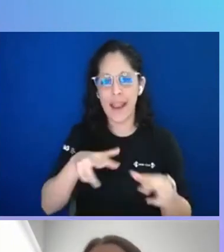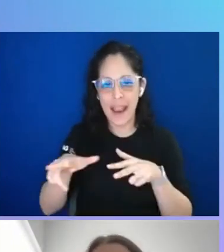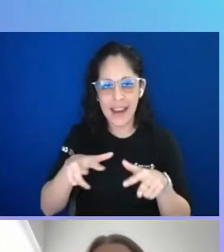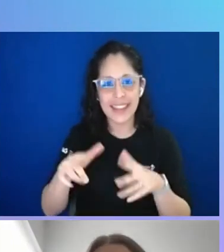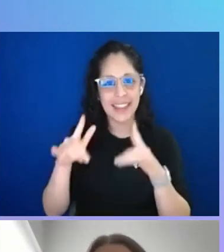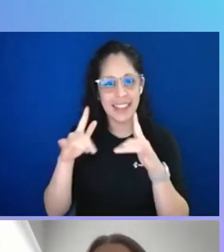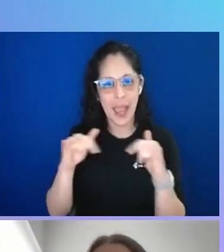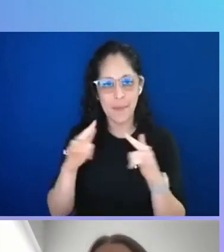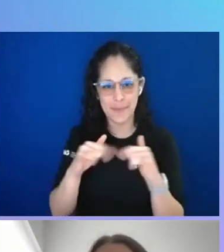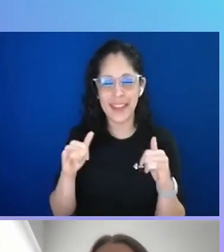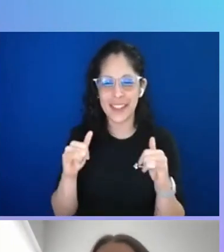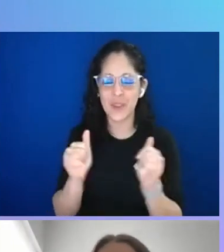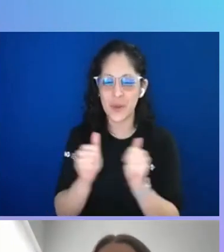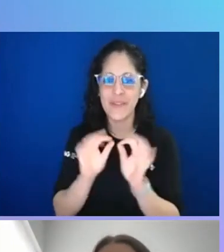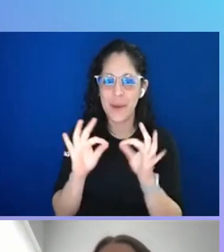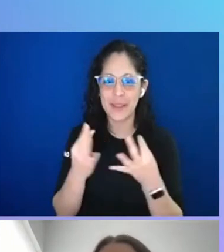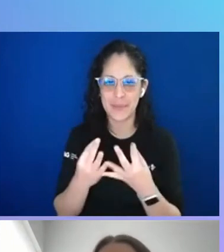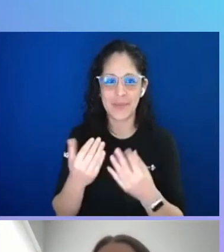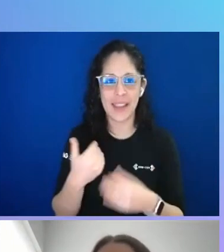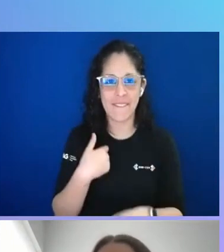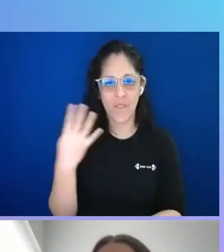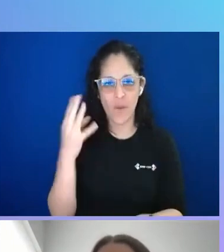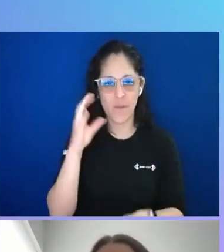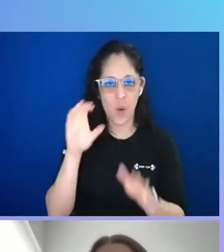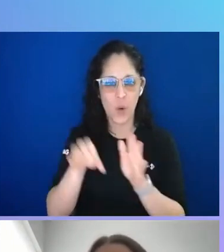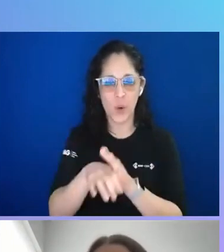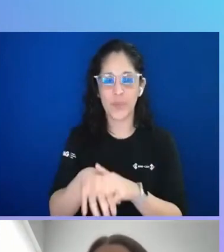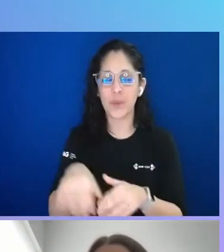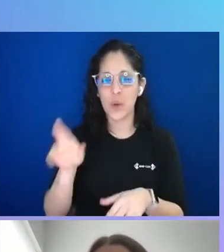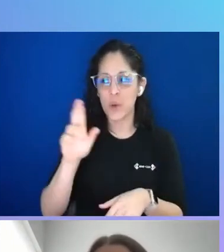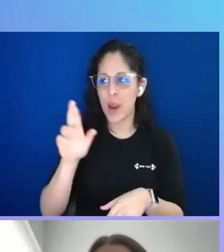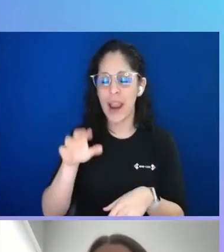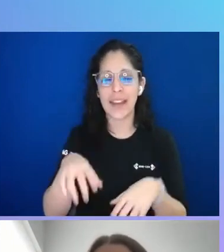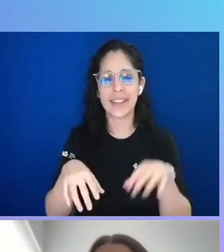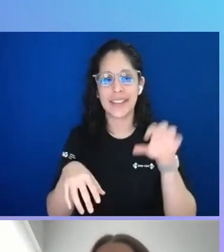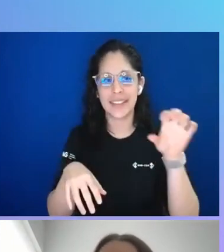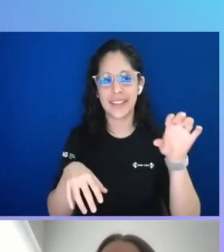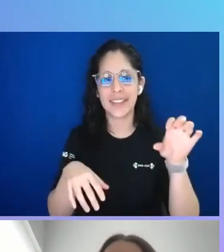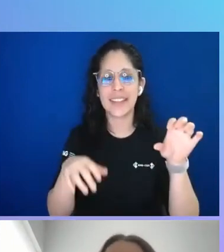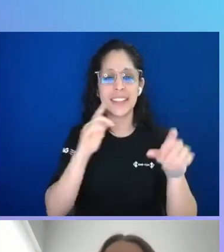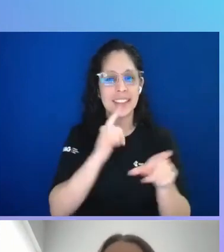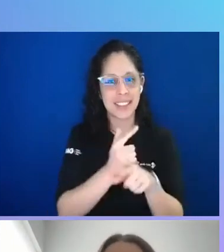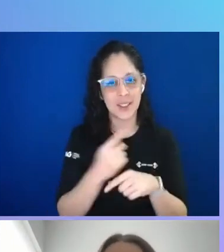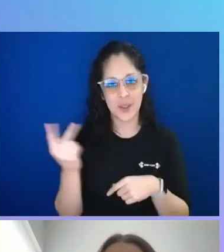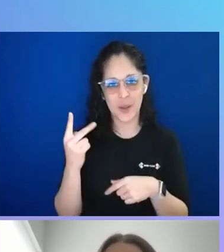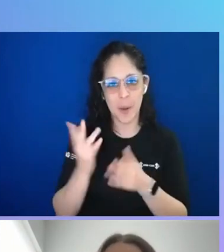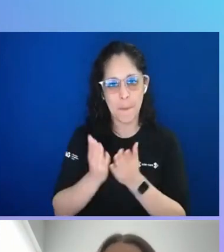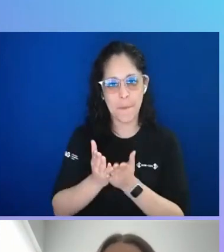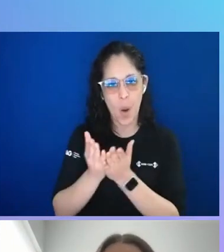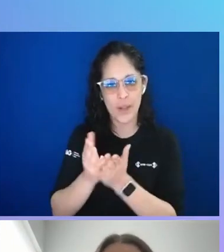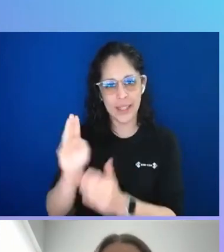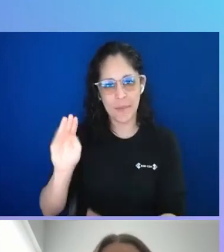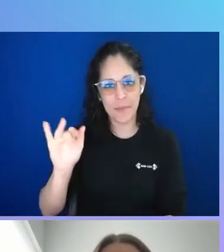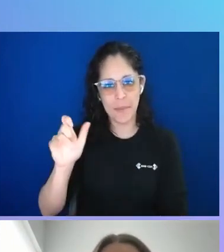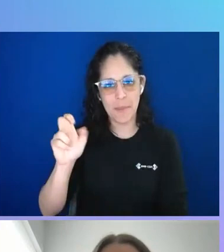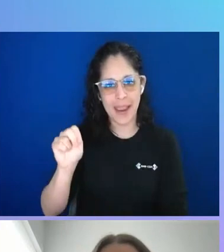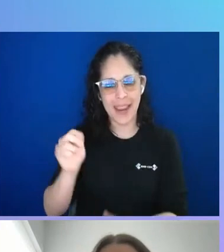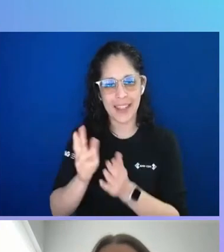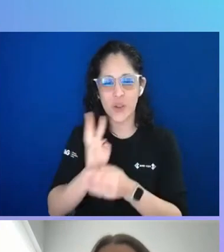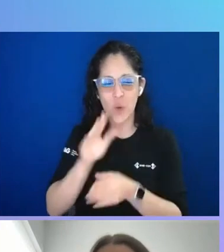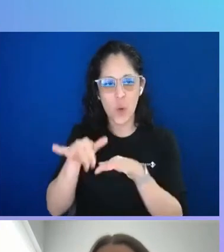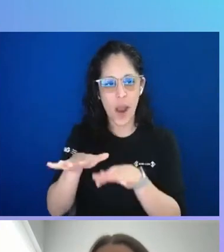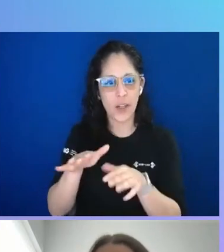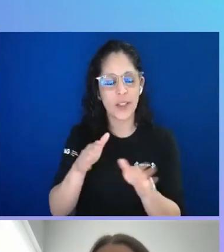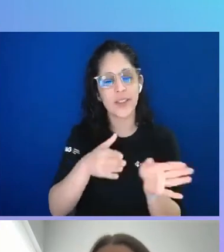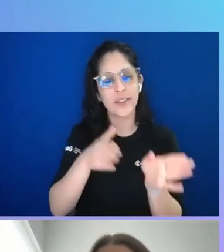slide, I have 4 photos. So on the right, there's a photo of my sister and me boating around the coast of Maine. Couple photos of me hiking and kayaking,